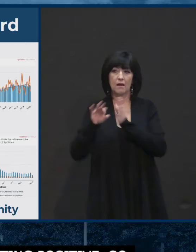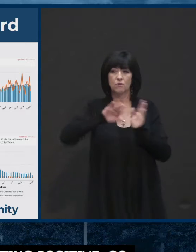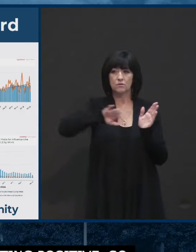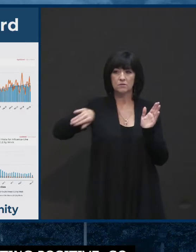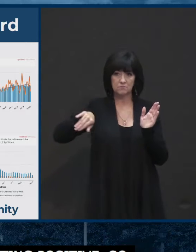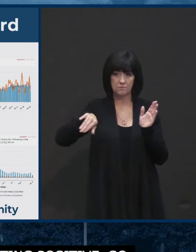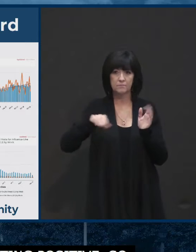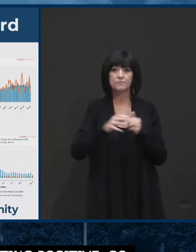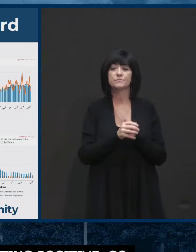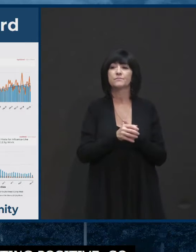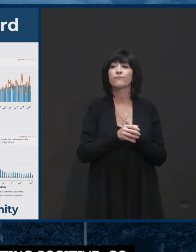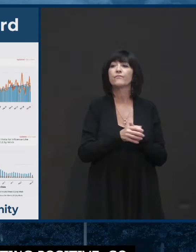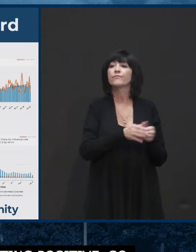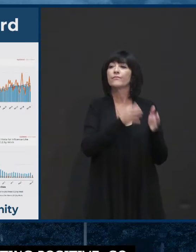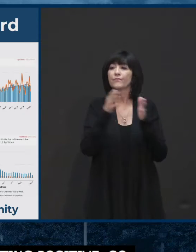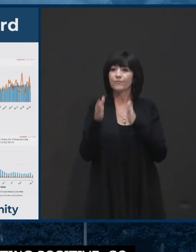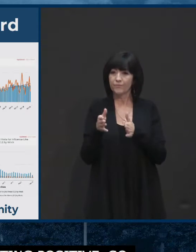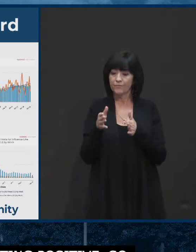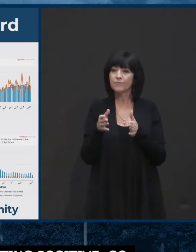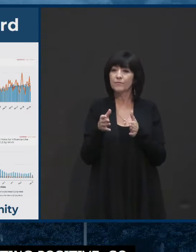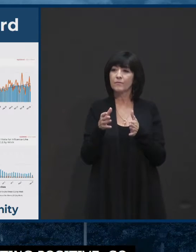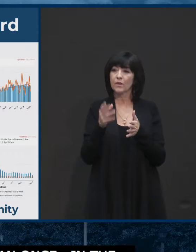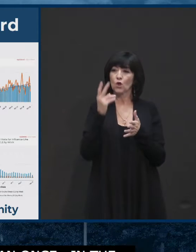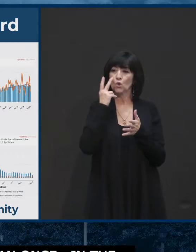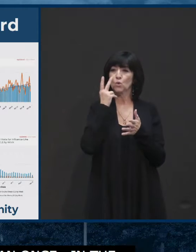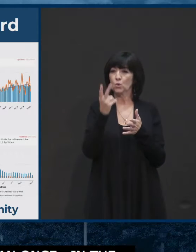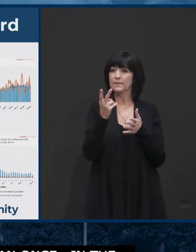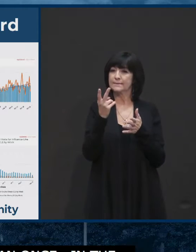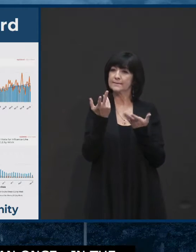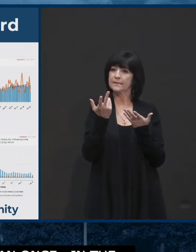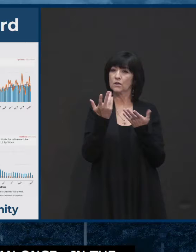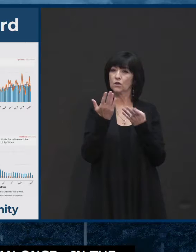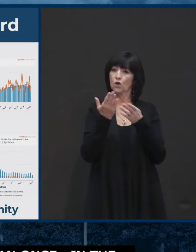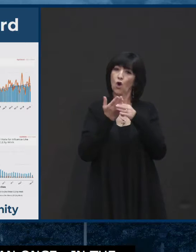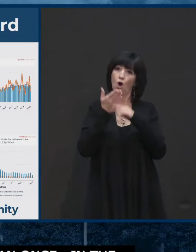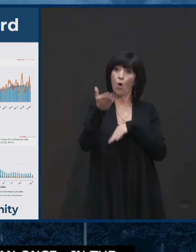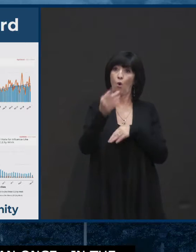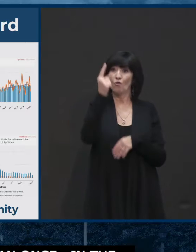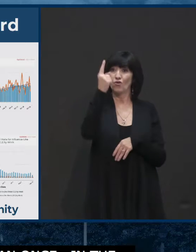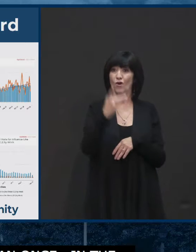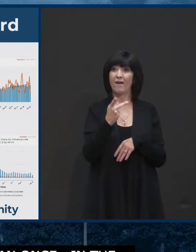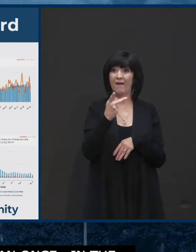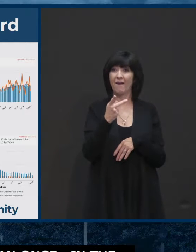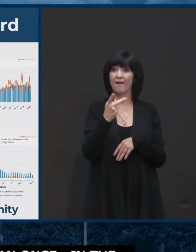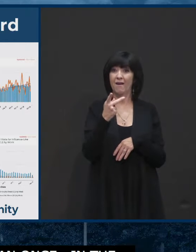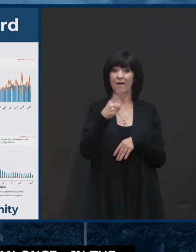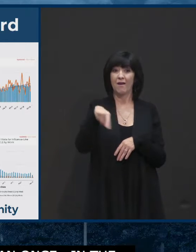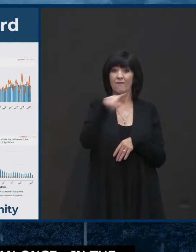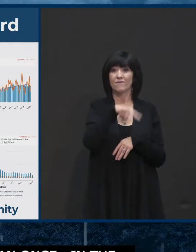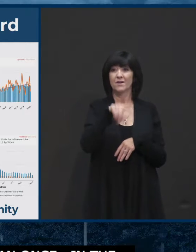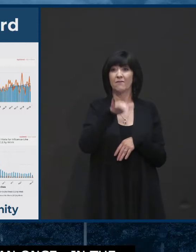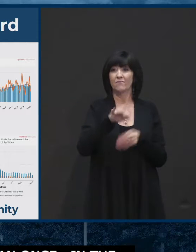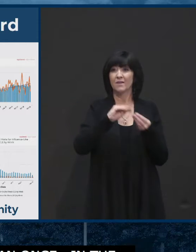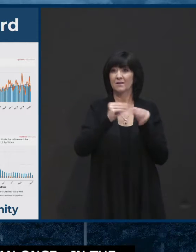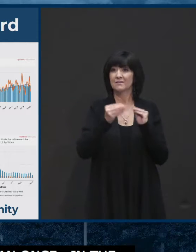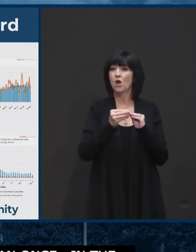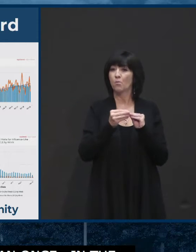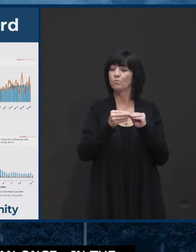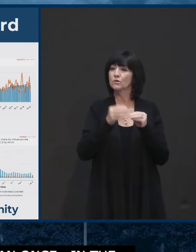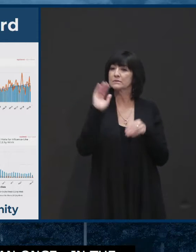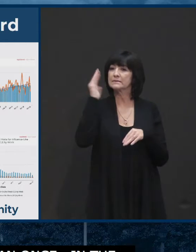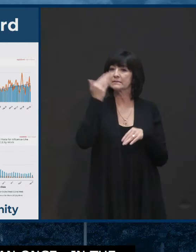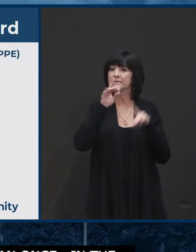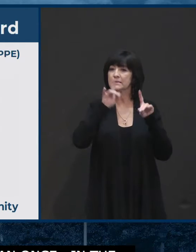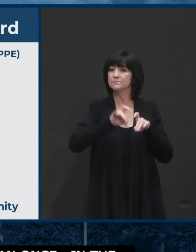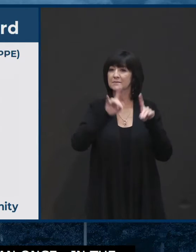and third tests, and you can see that about half the rate, and again, the emergency department. The